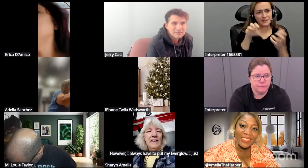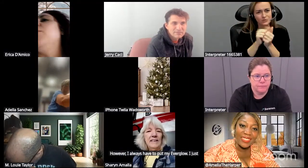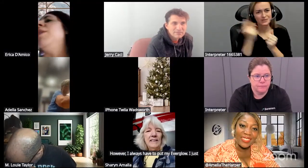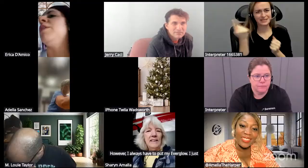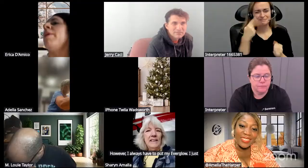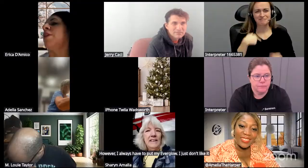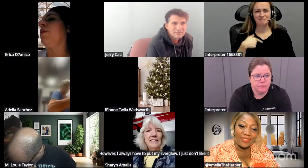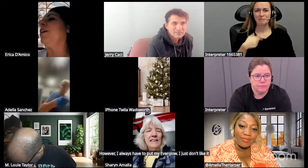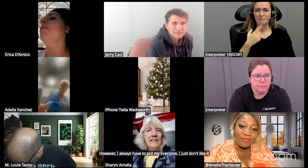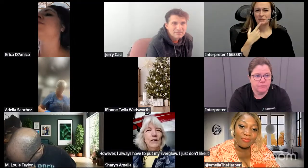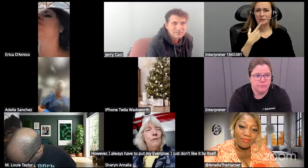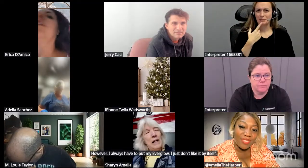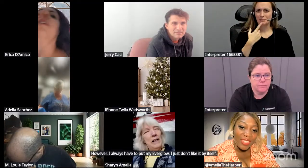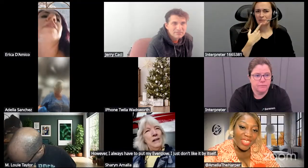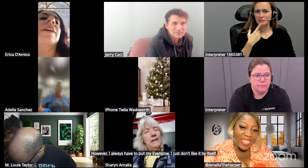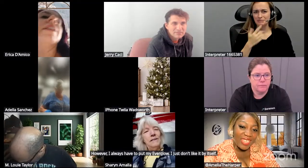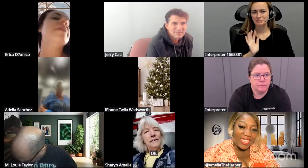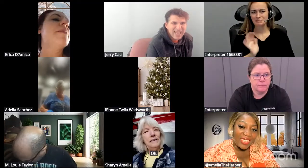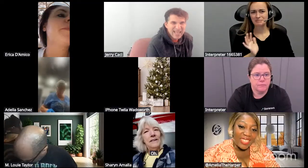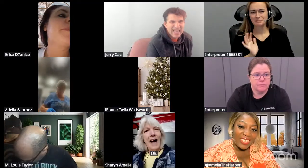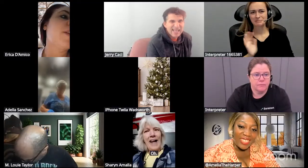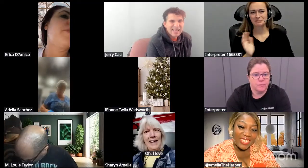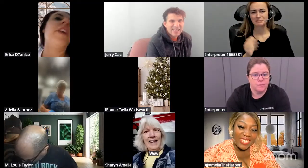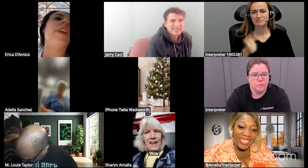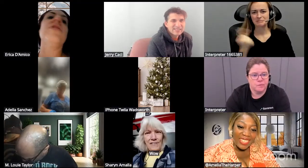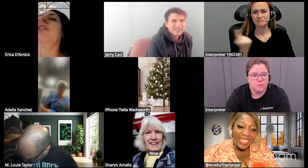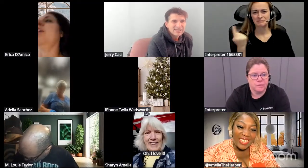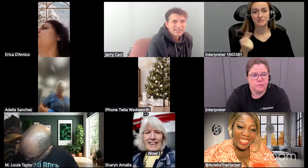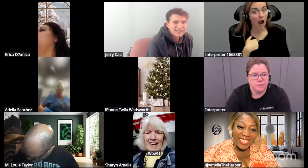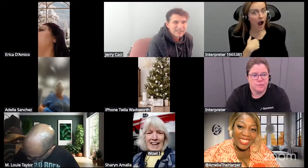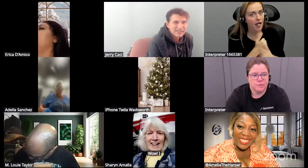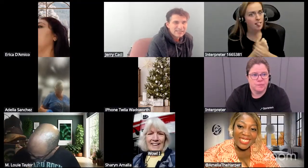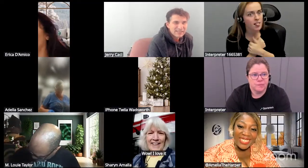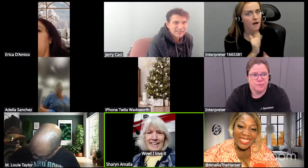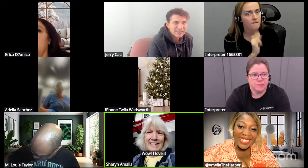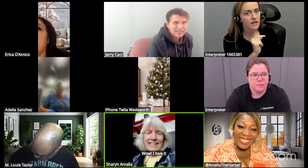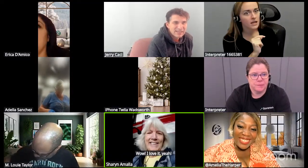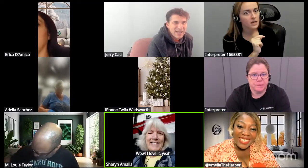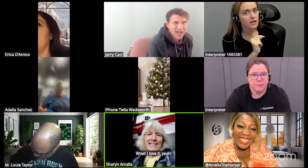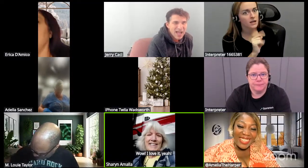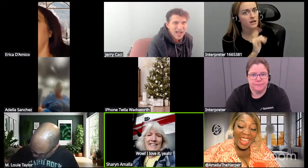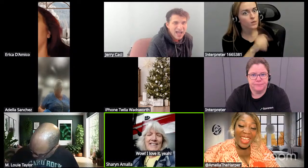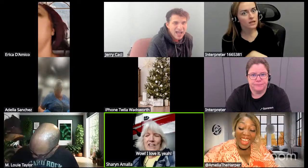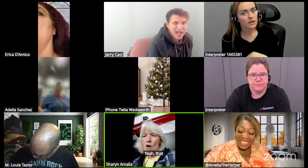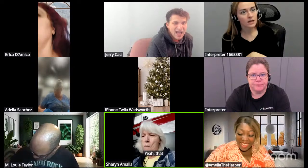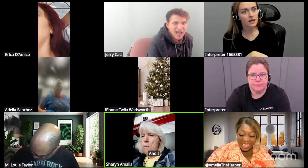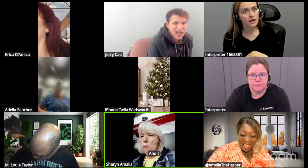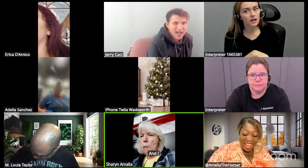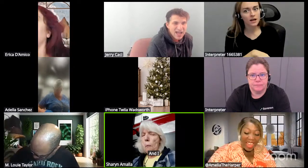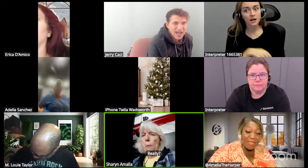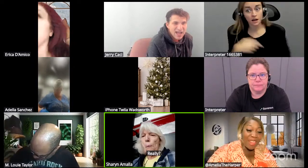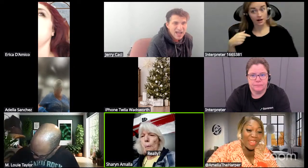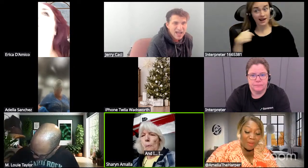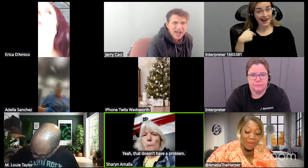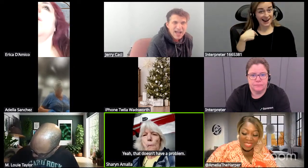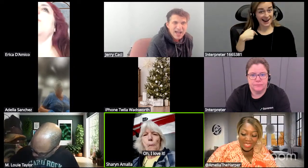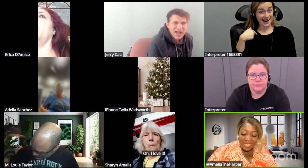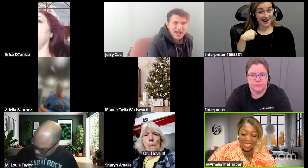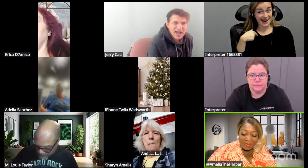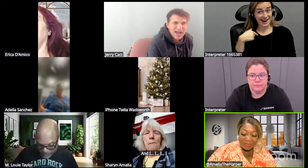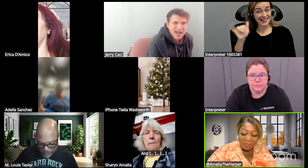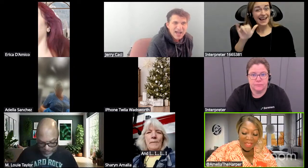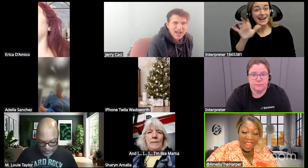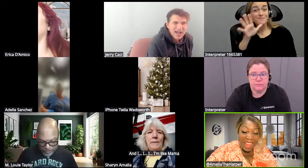it by itself. Oh, I love Wow, it. I love it. Yeah. Yeah, And that's wonderful. I'm like Mama